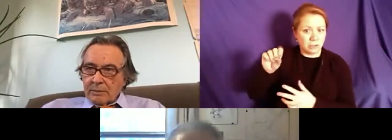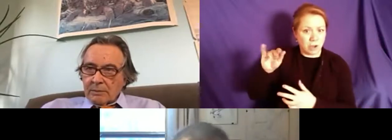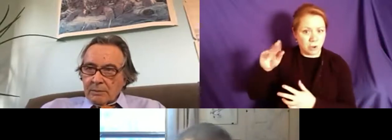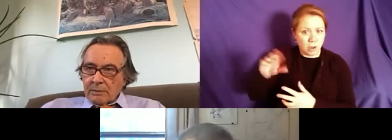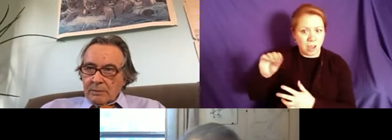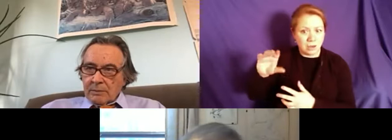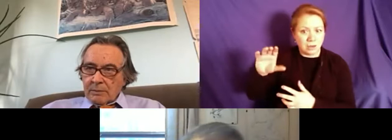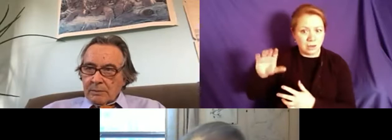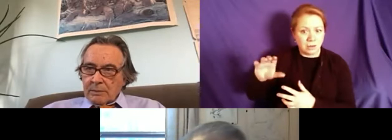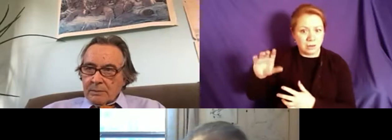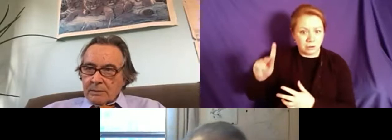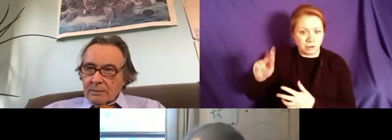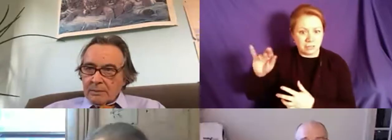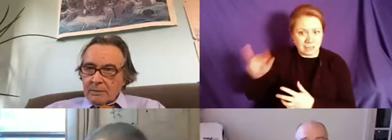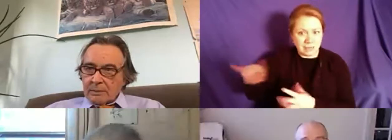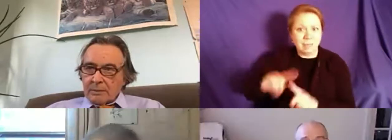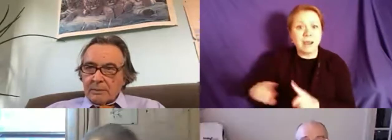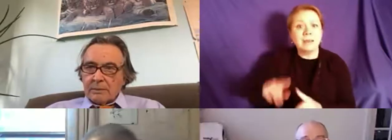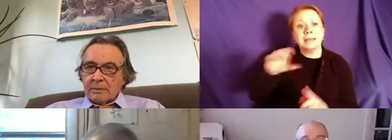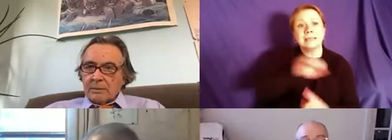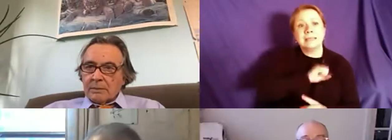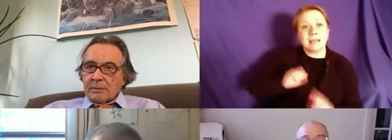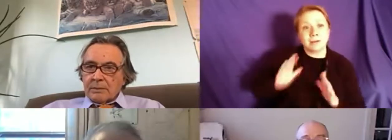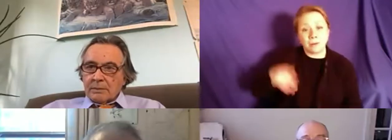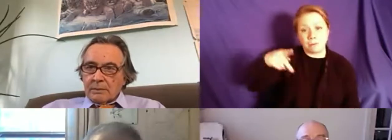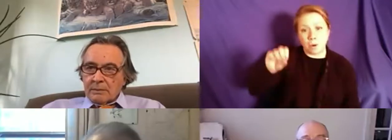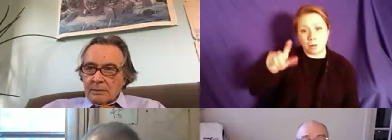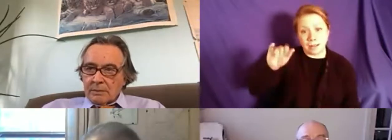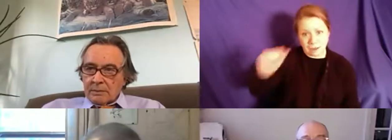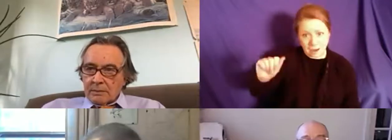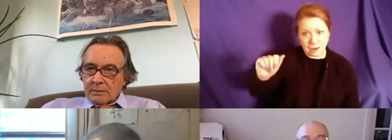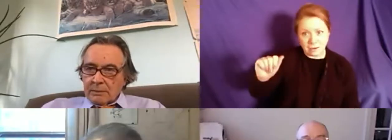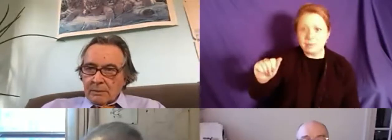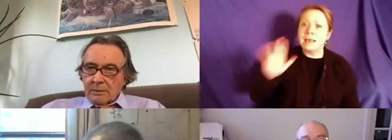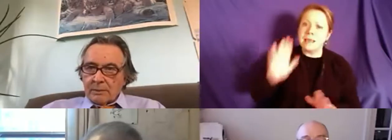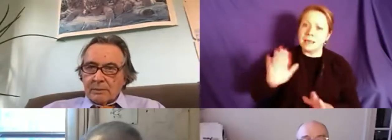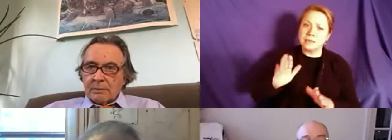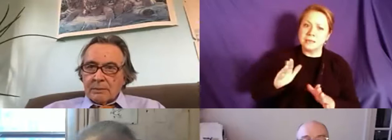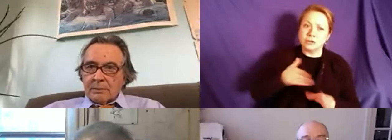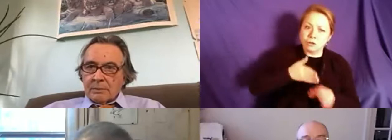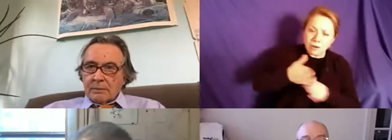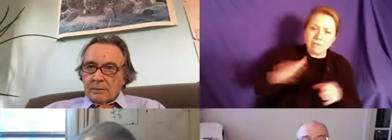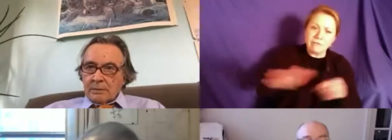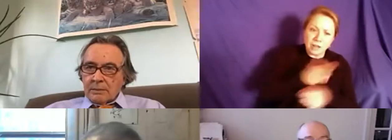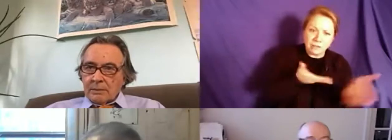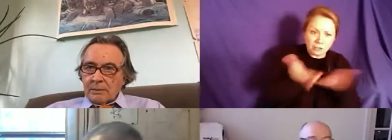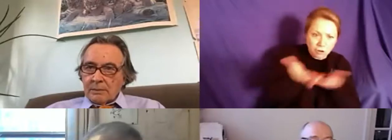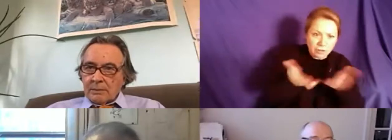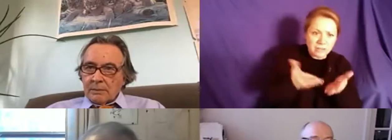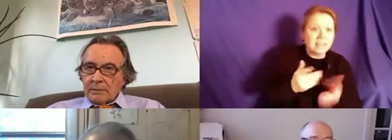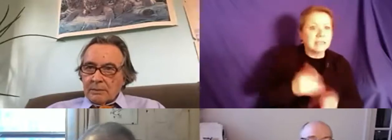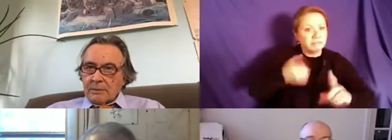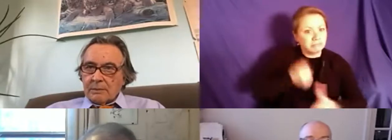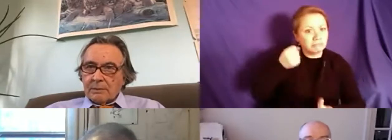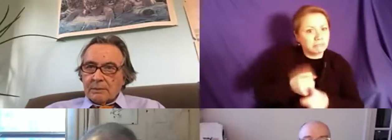Christie. But Senator Pollina has made a career out of service, making a huge difference in our agriculture